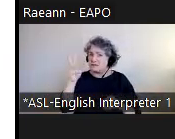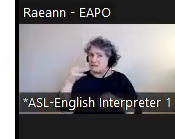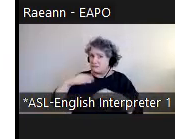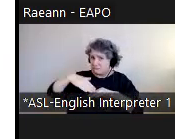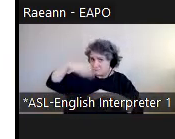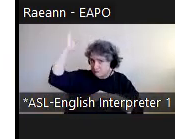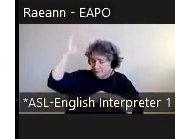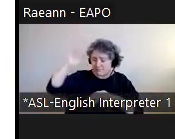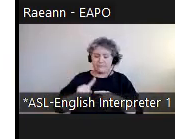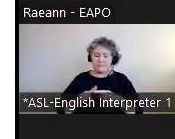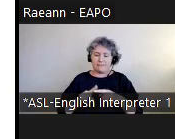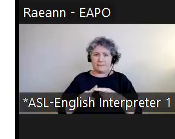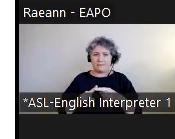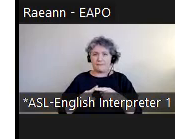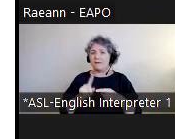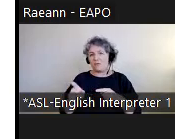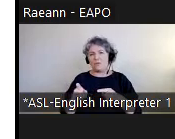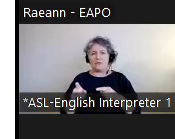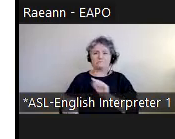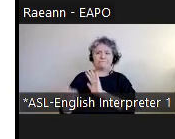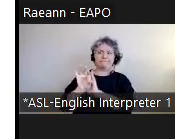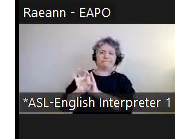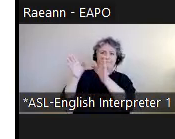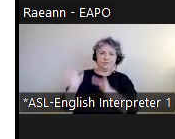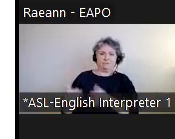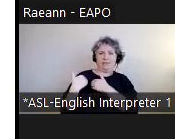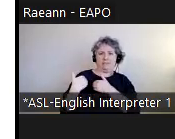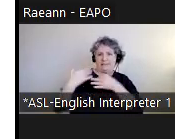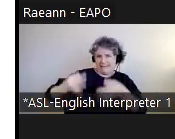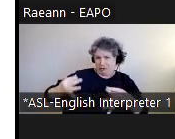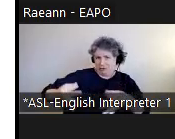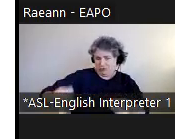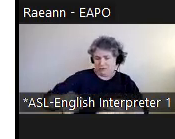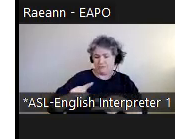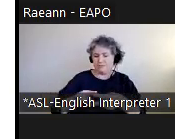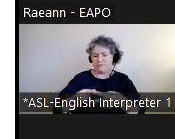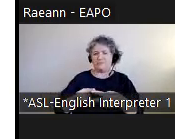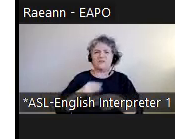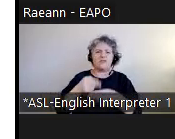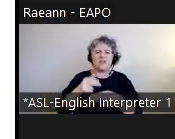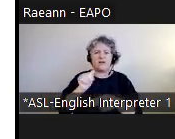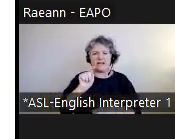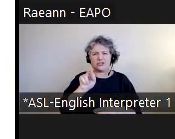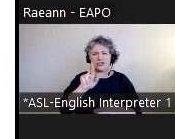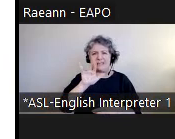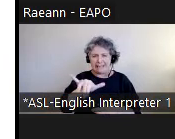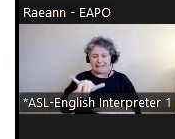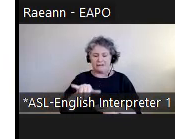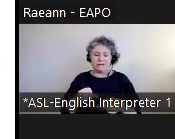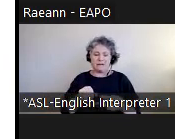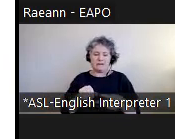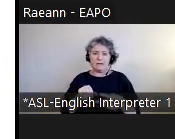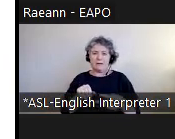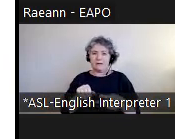be appointed as your attorney in your document. It cannot be someone who is paid to provide you health